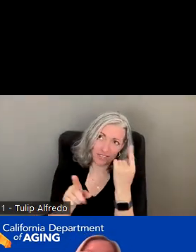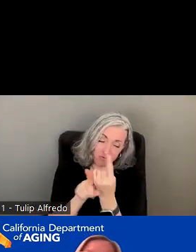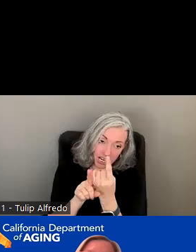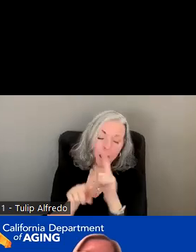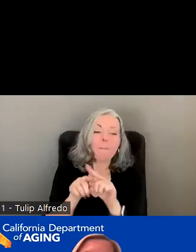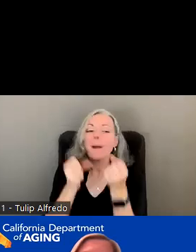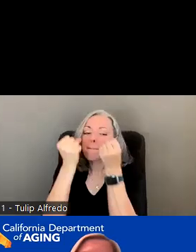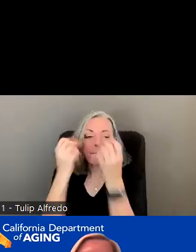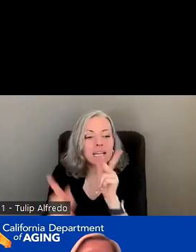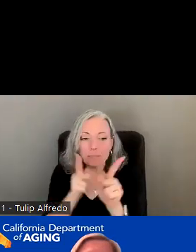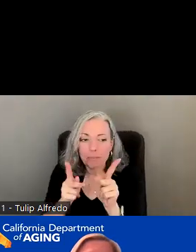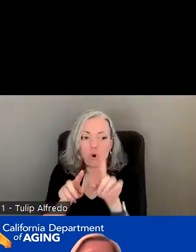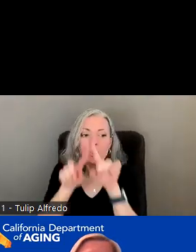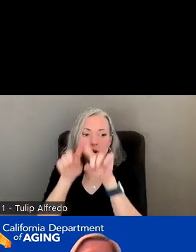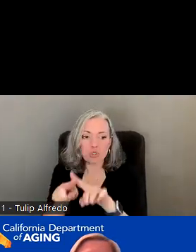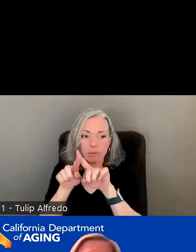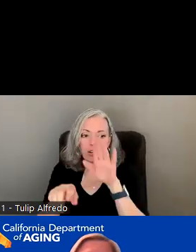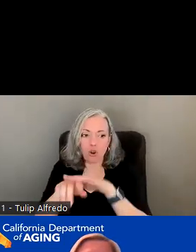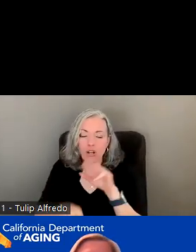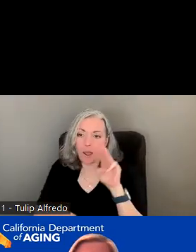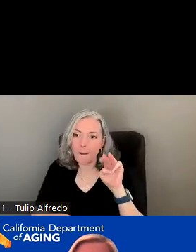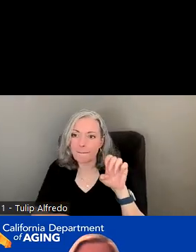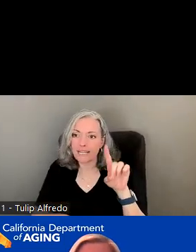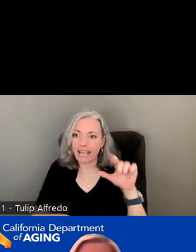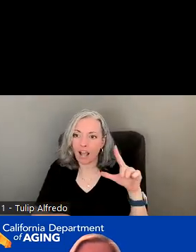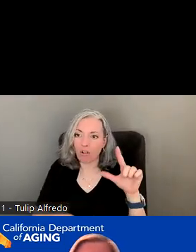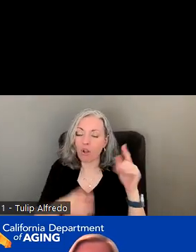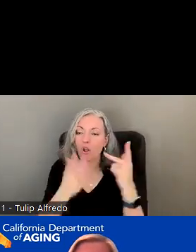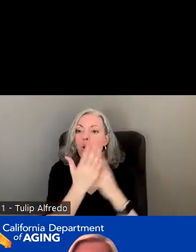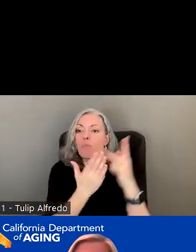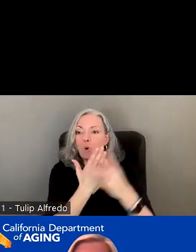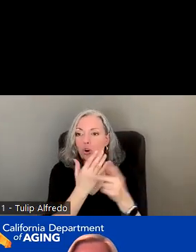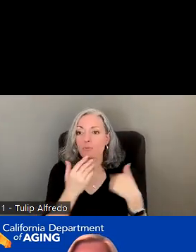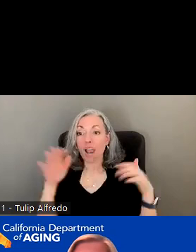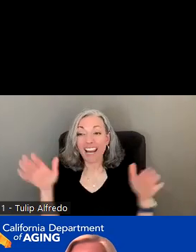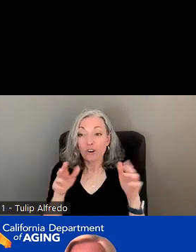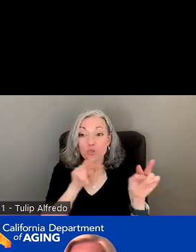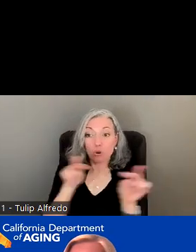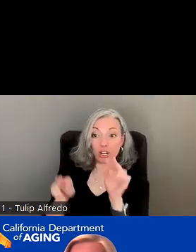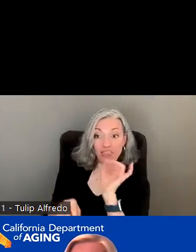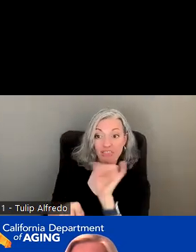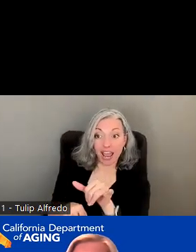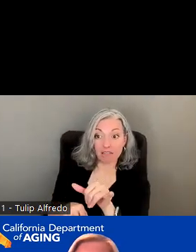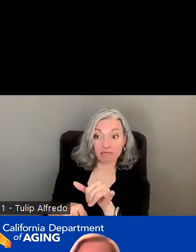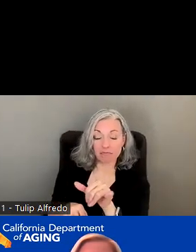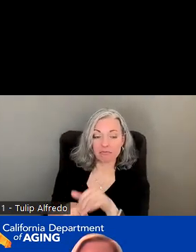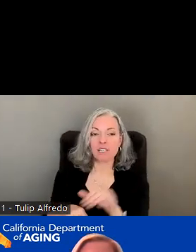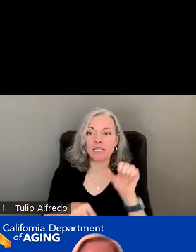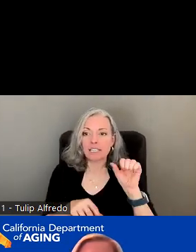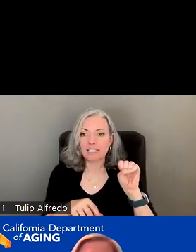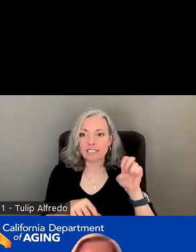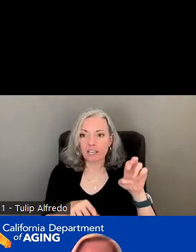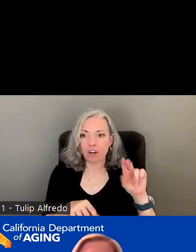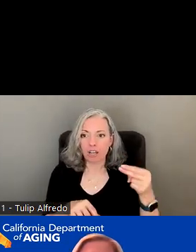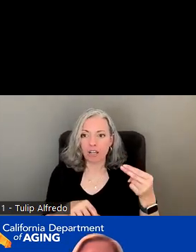who rely on our Medi-Cal program. So that's something I encourage you all to take a look at. And then Sarah Steenhausen,